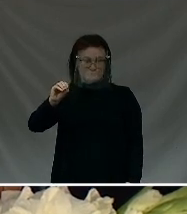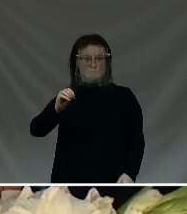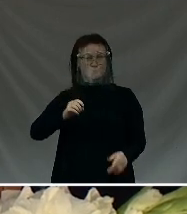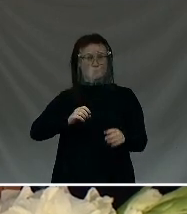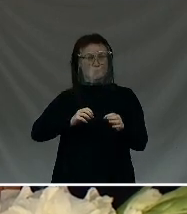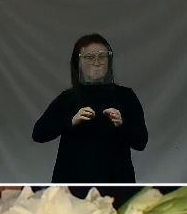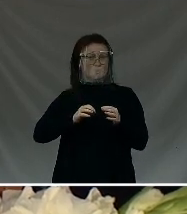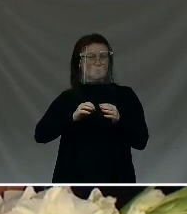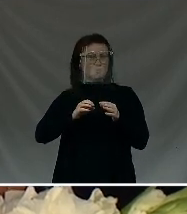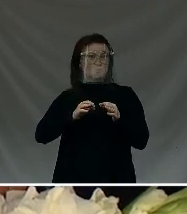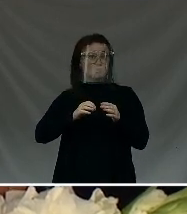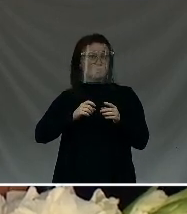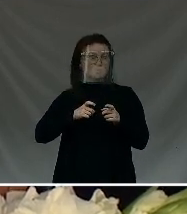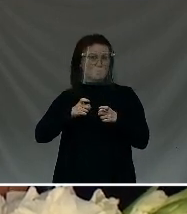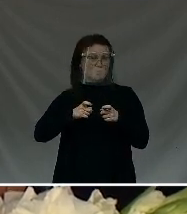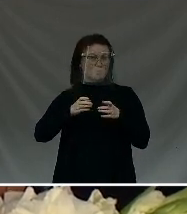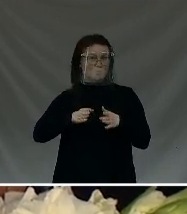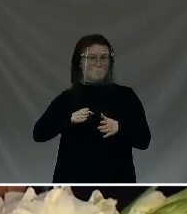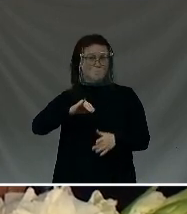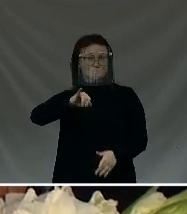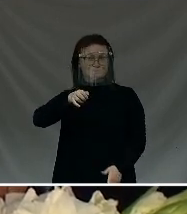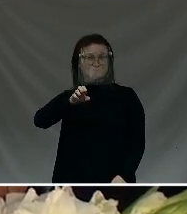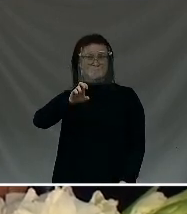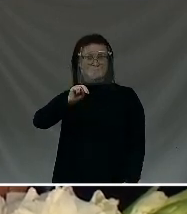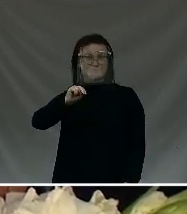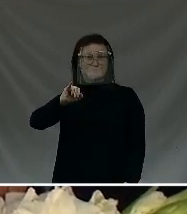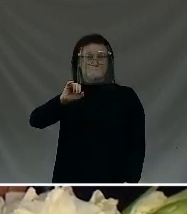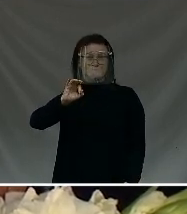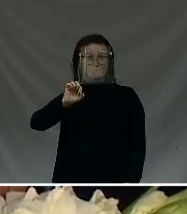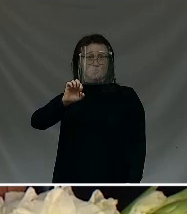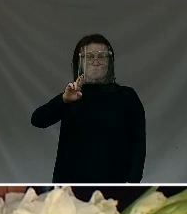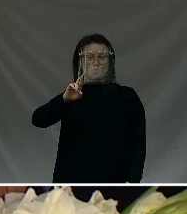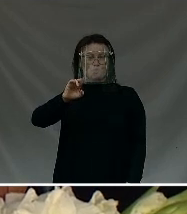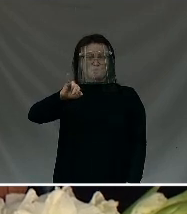Director Dr. Jennifer Jones,